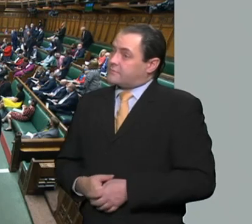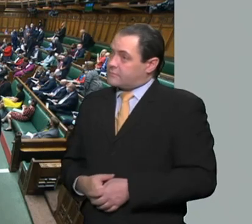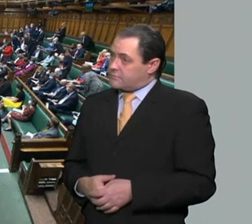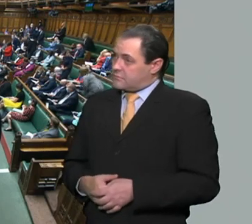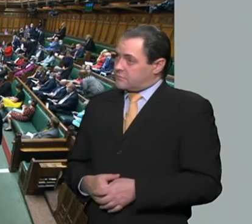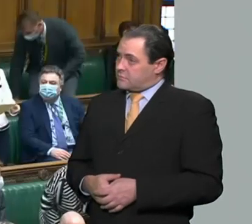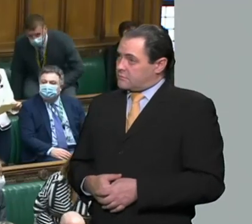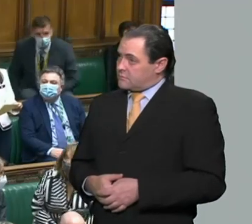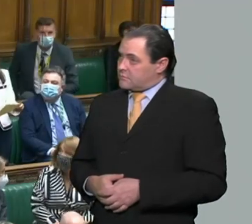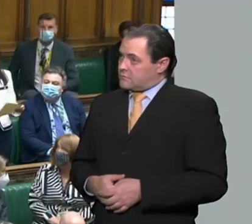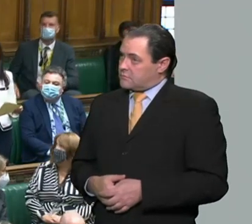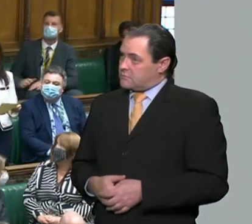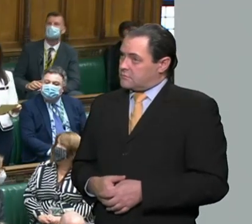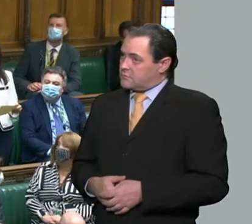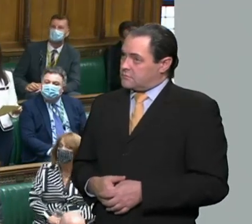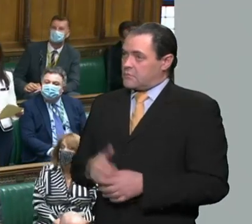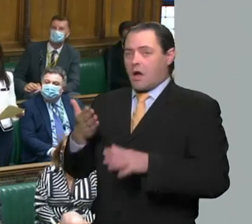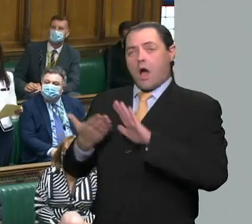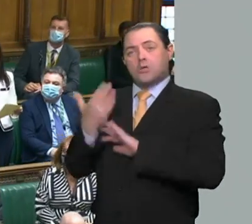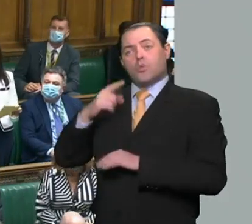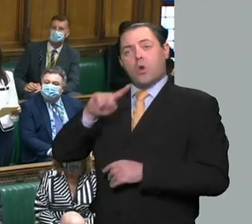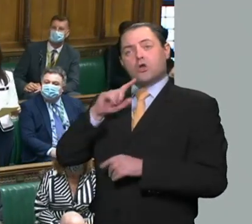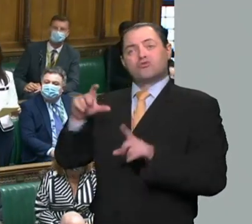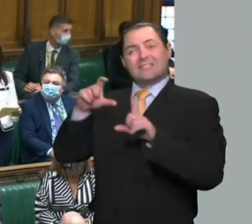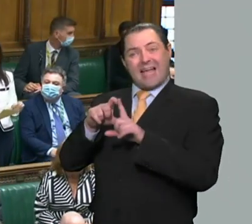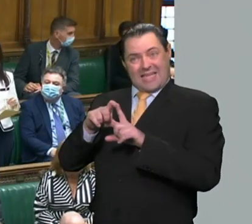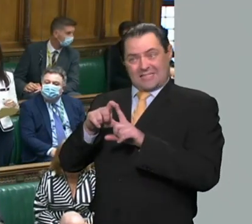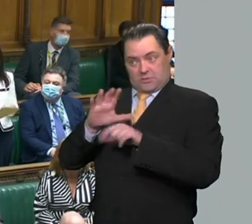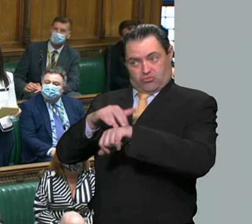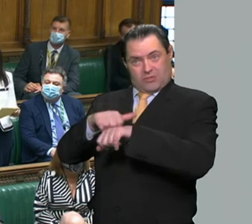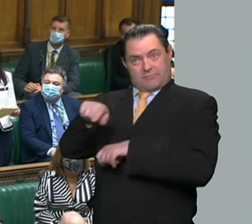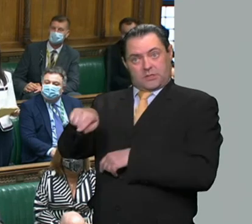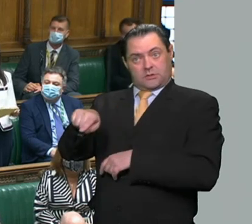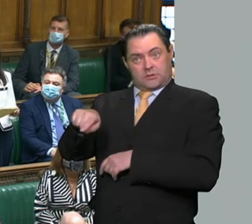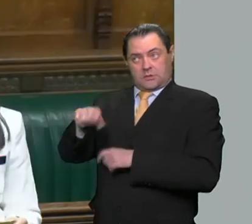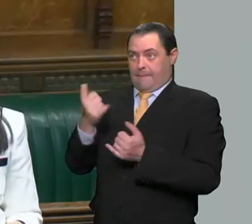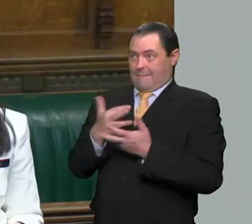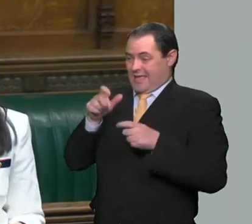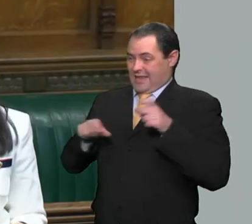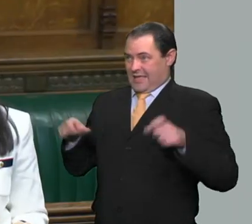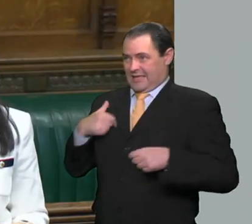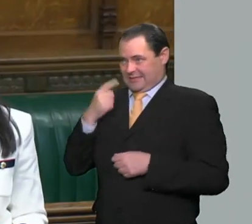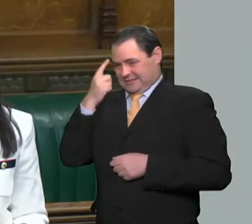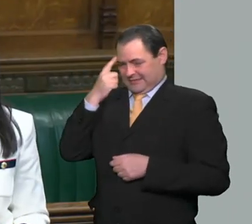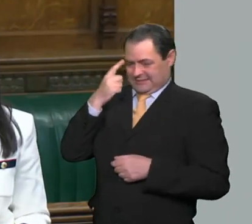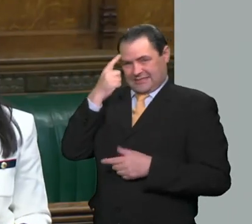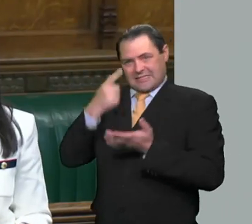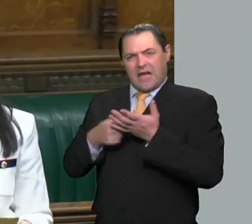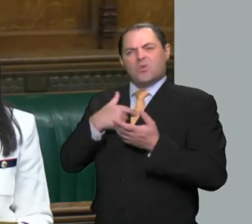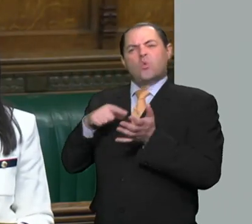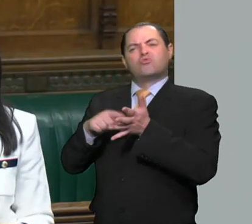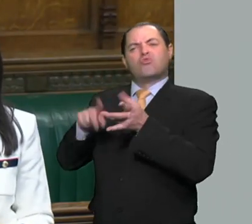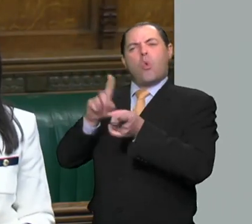Mr. Speaker. With less than 100 days until Christmas, many of our constituents will be choosing to shop for children's